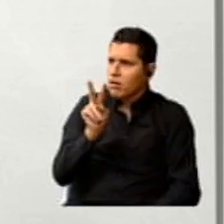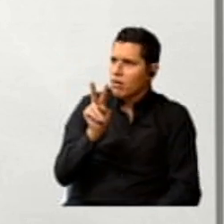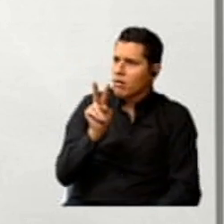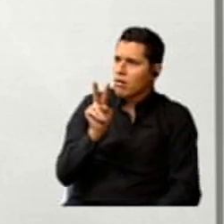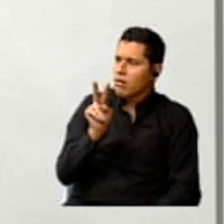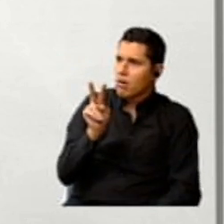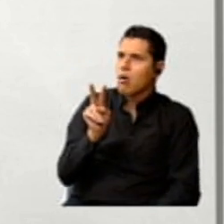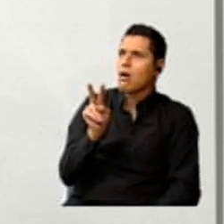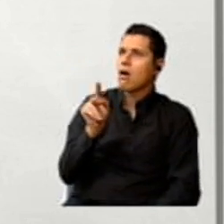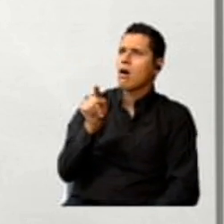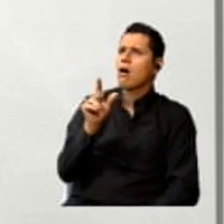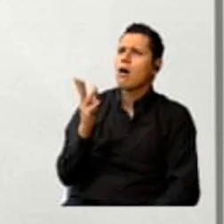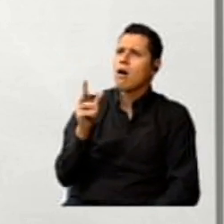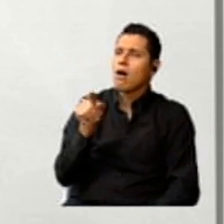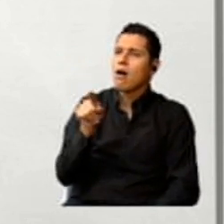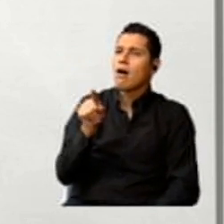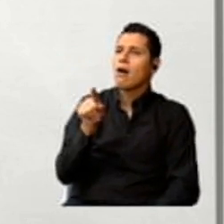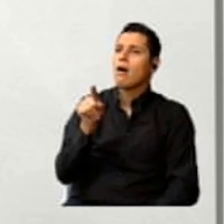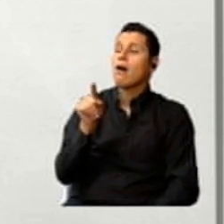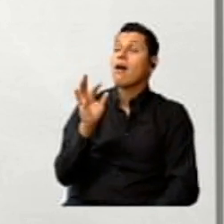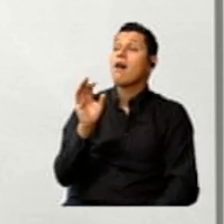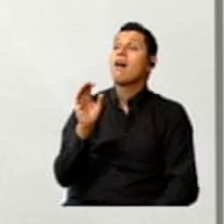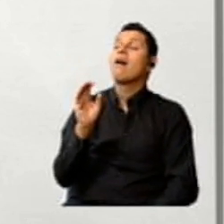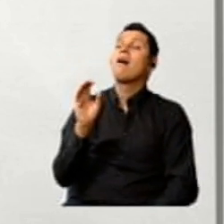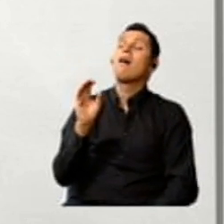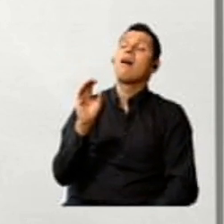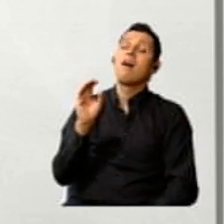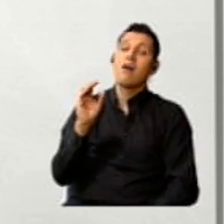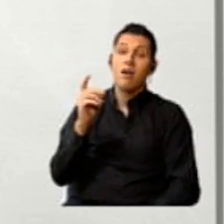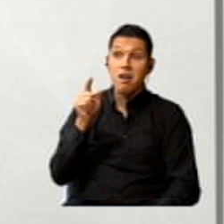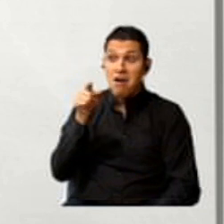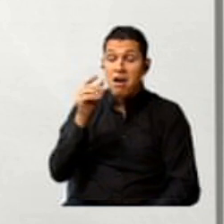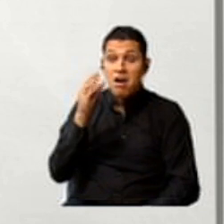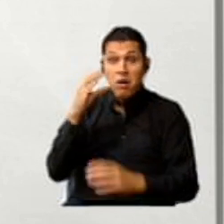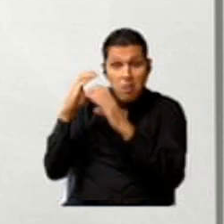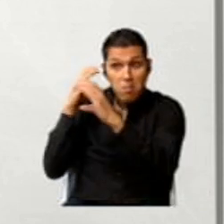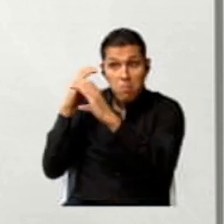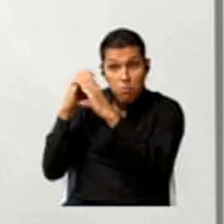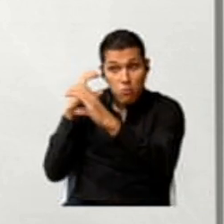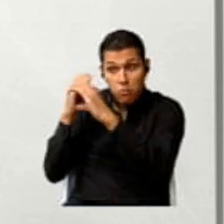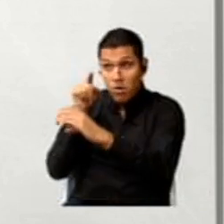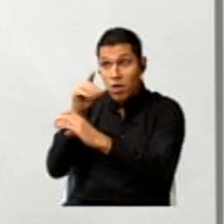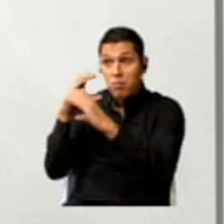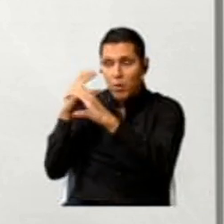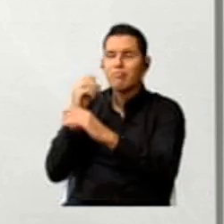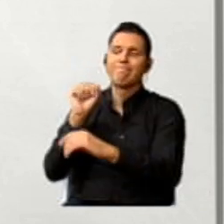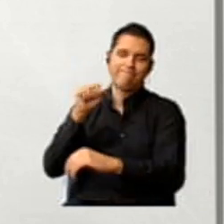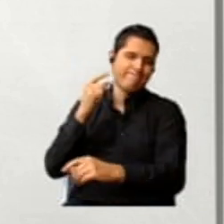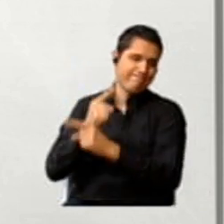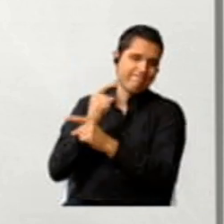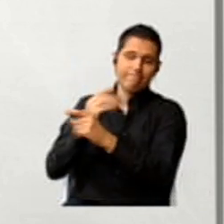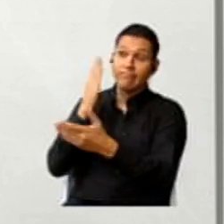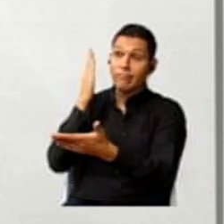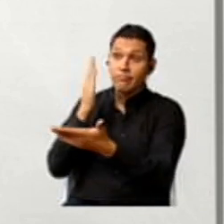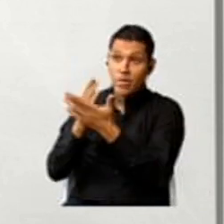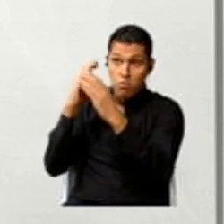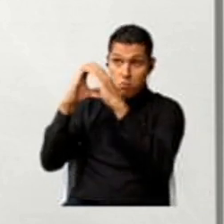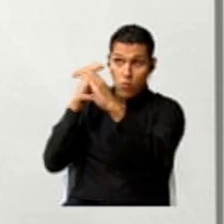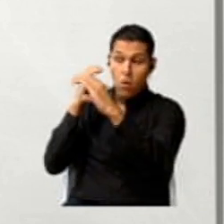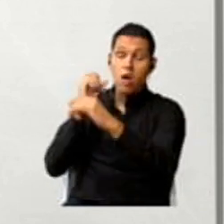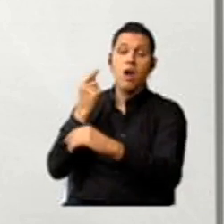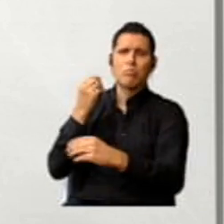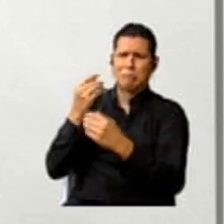there. This is the bus station, Waldo. Wow, a lot of buses.